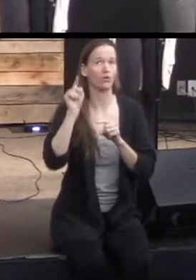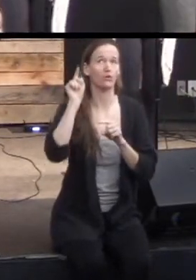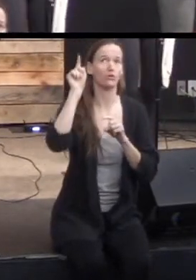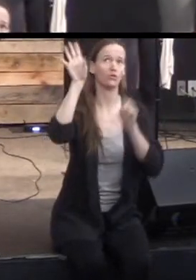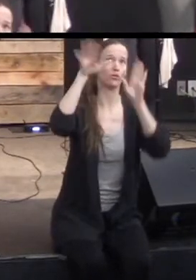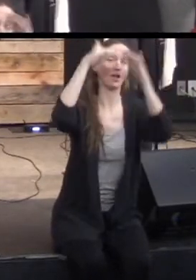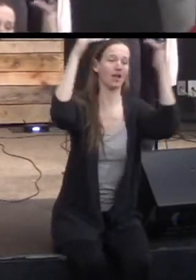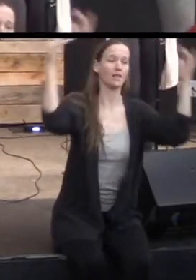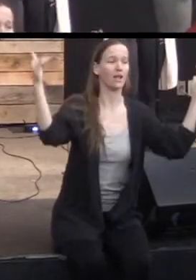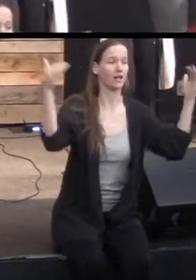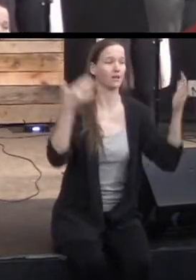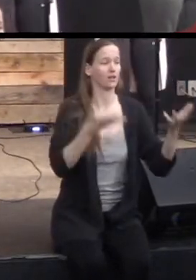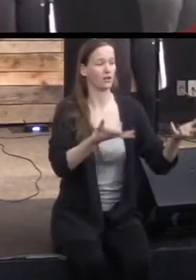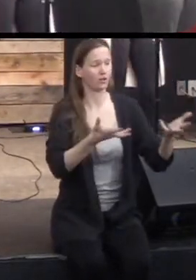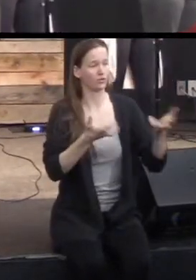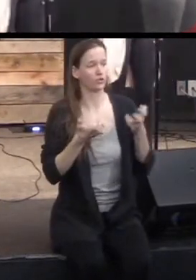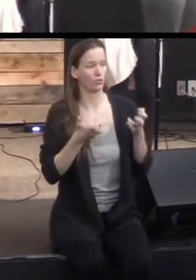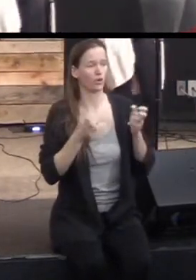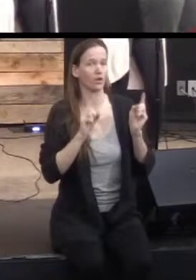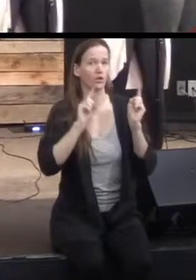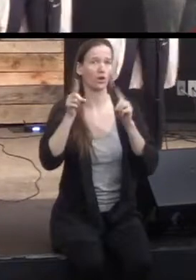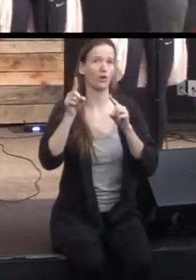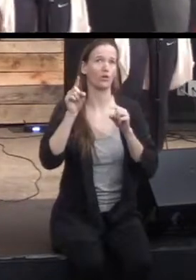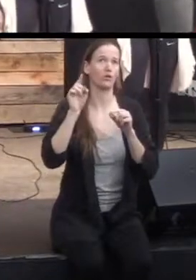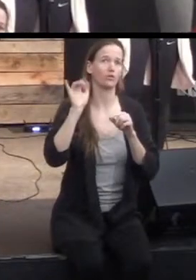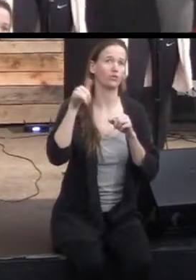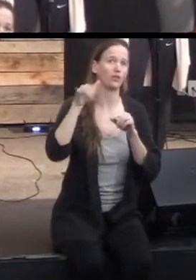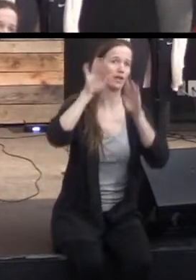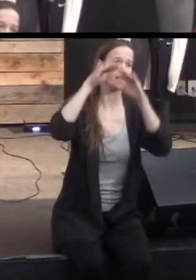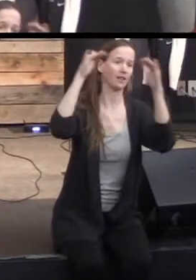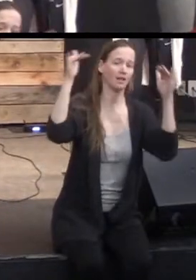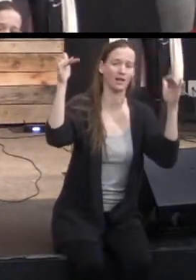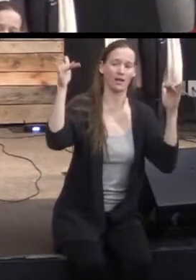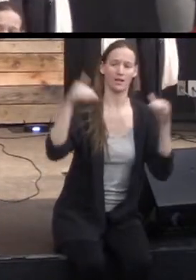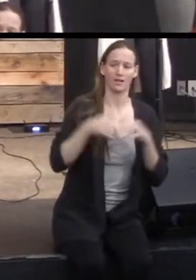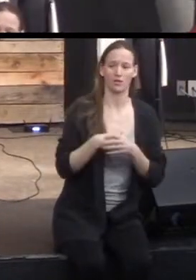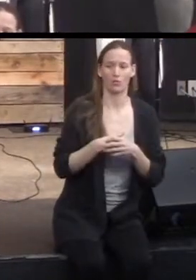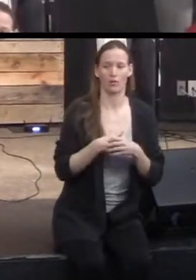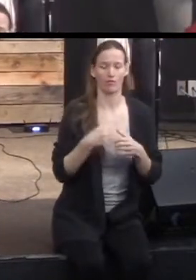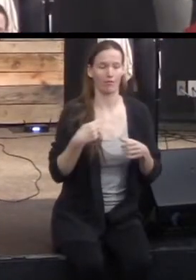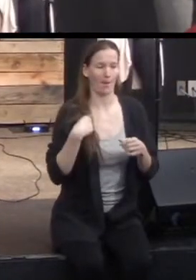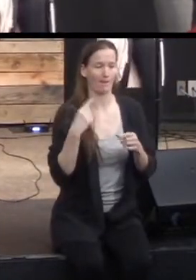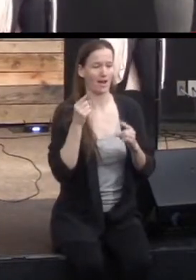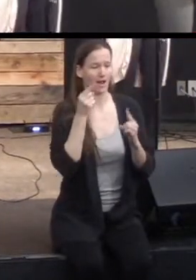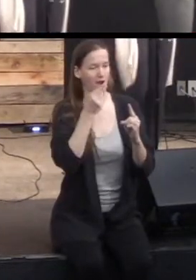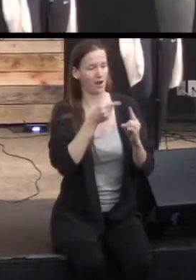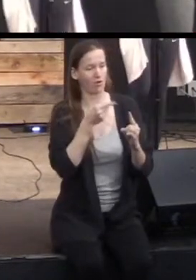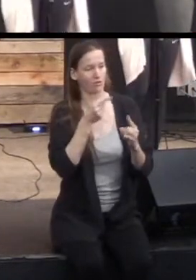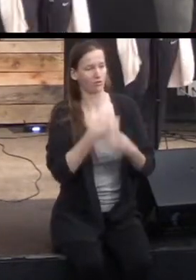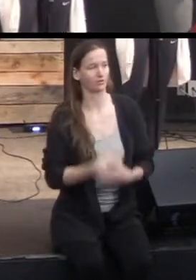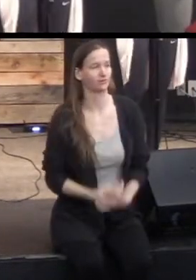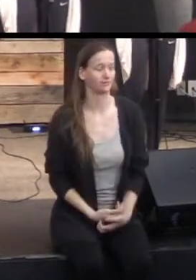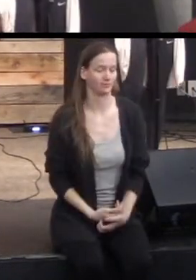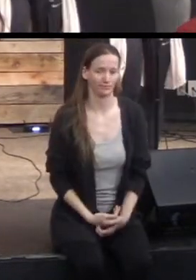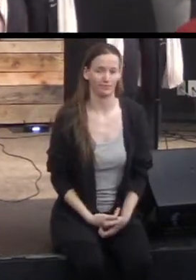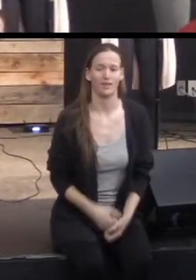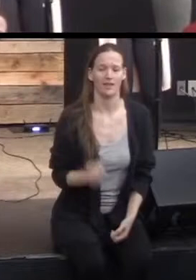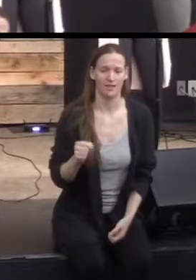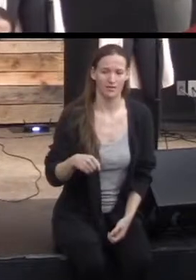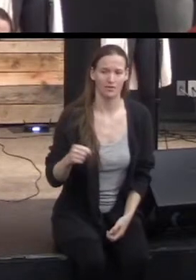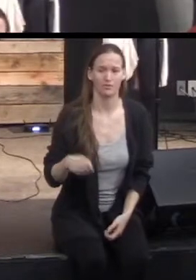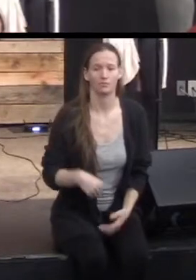go to that land? Don't you want to go to that land where I'm bound? Oh,